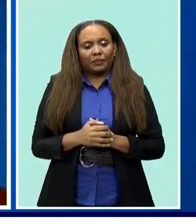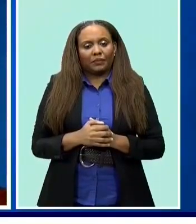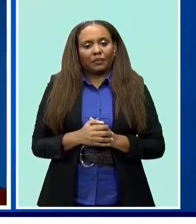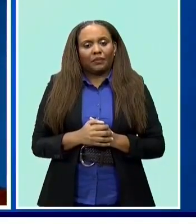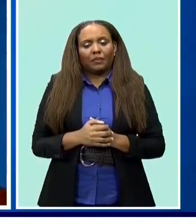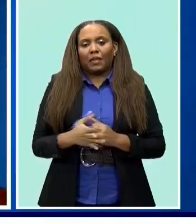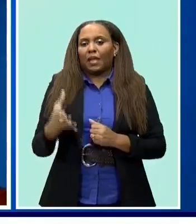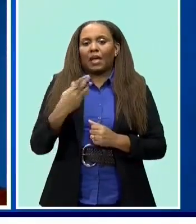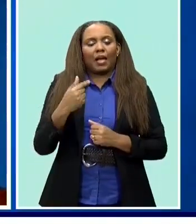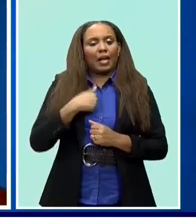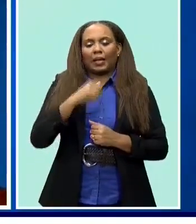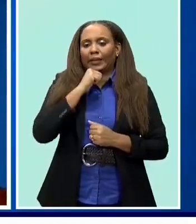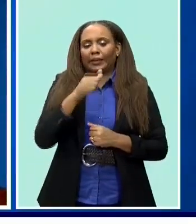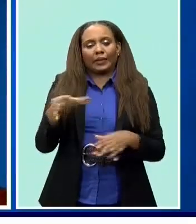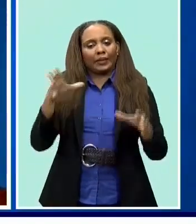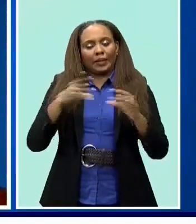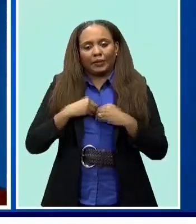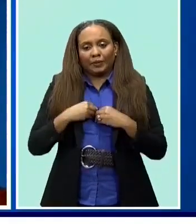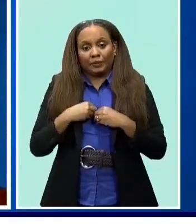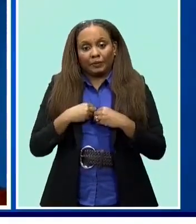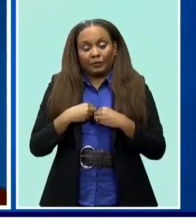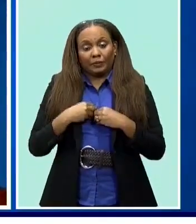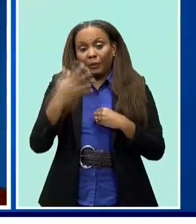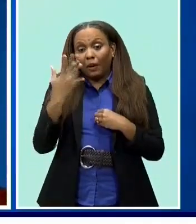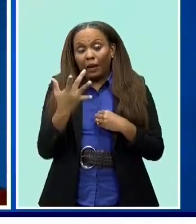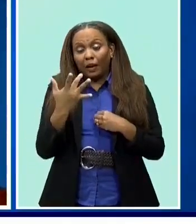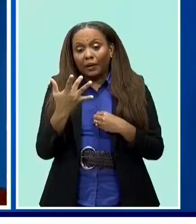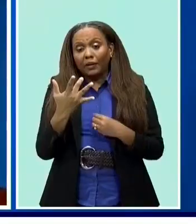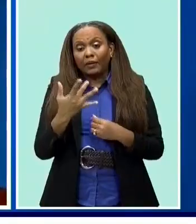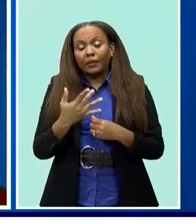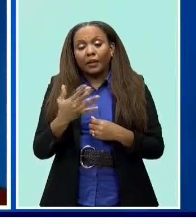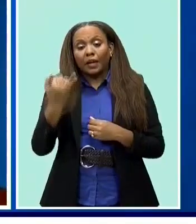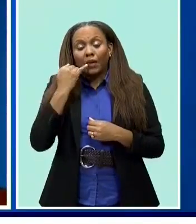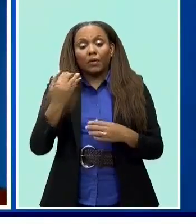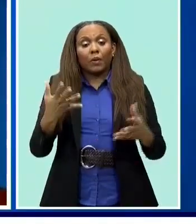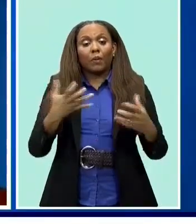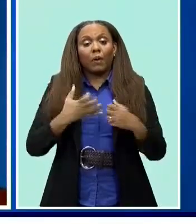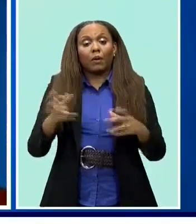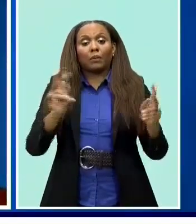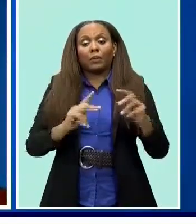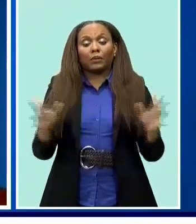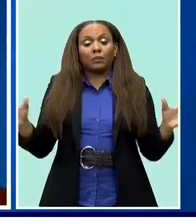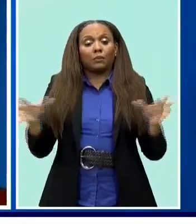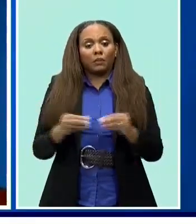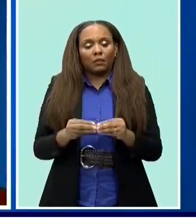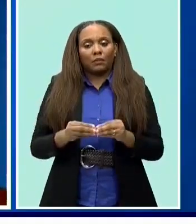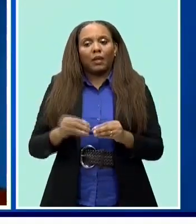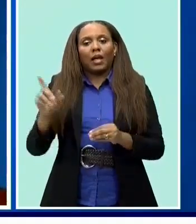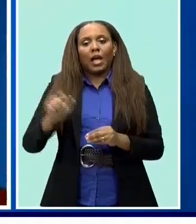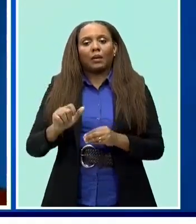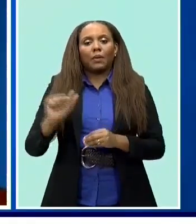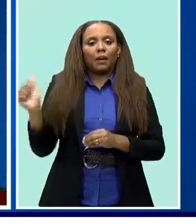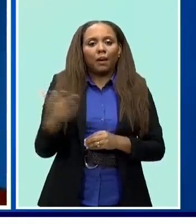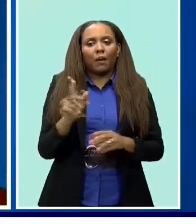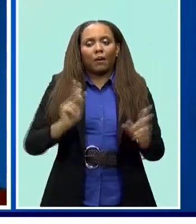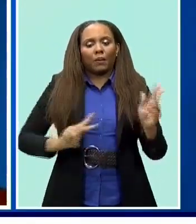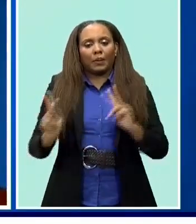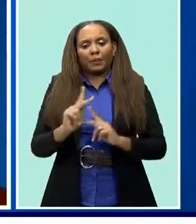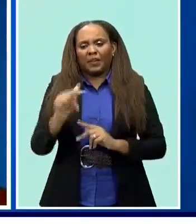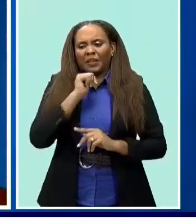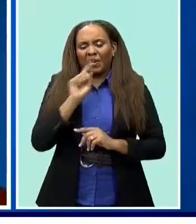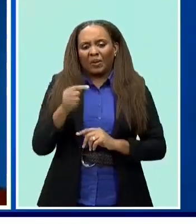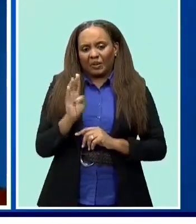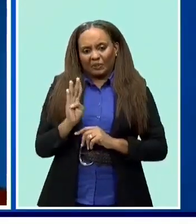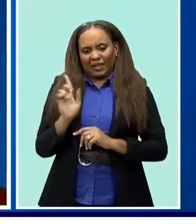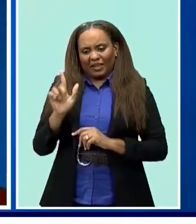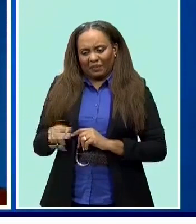to succumb to that, because for us, a People's Assembly had to be exactly that, a People's